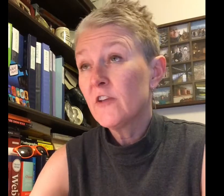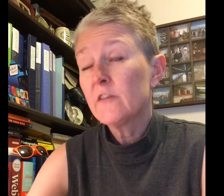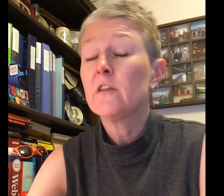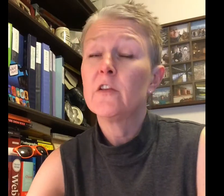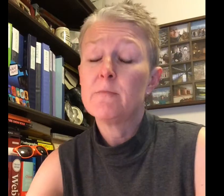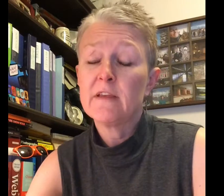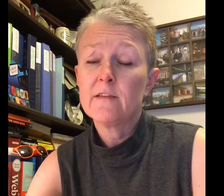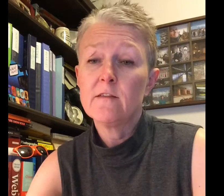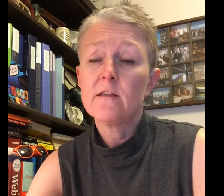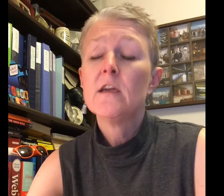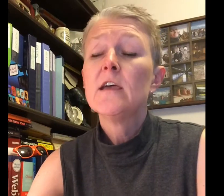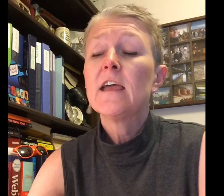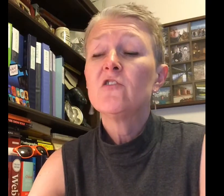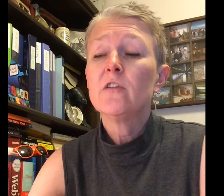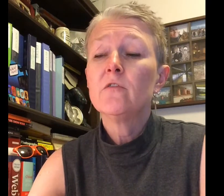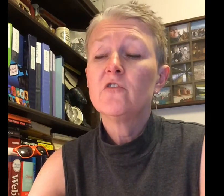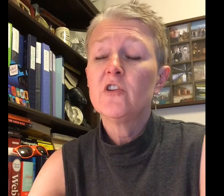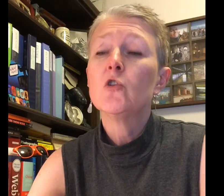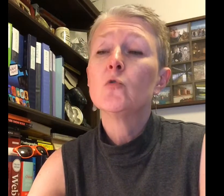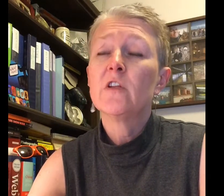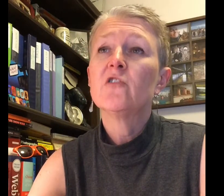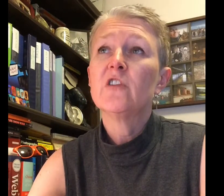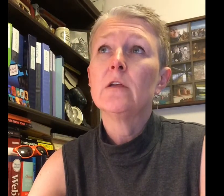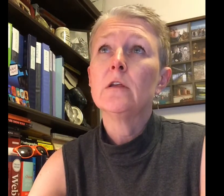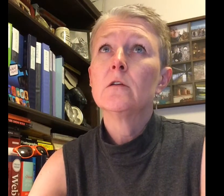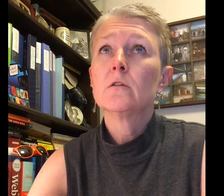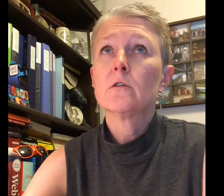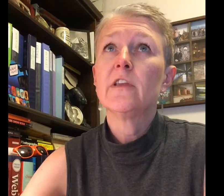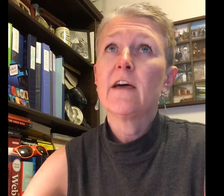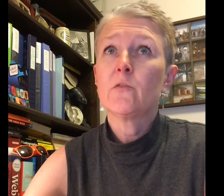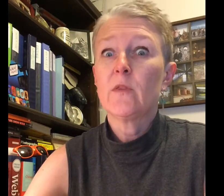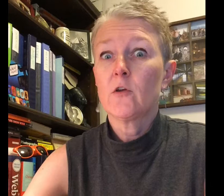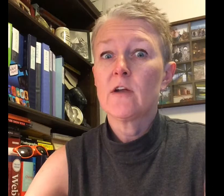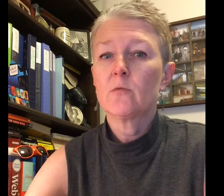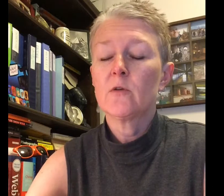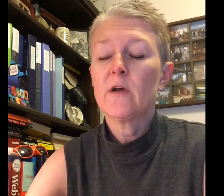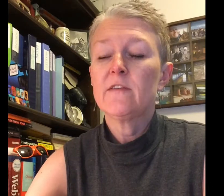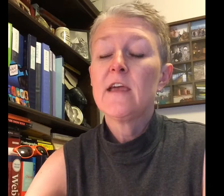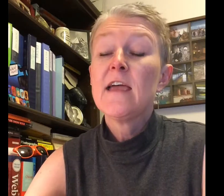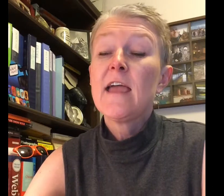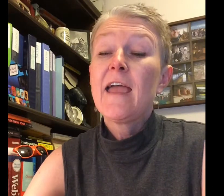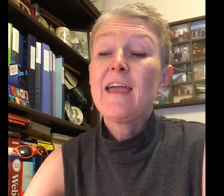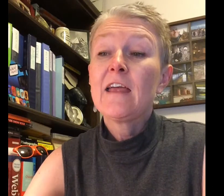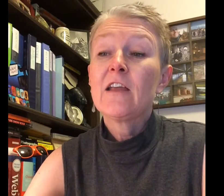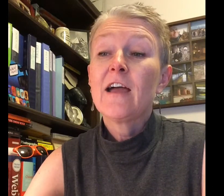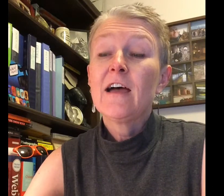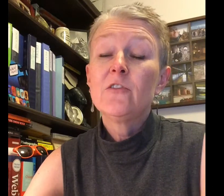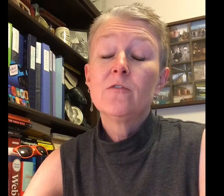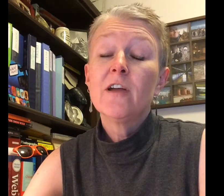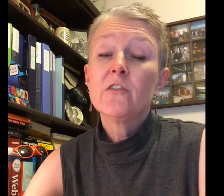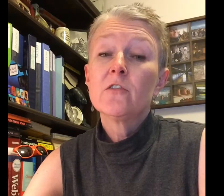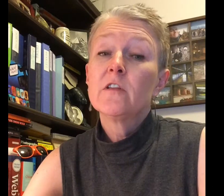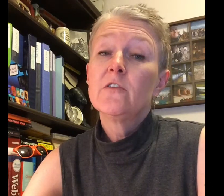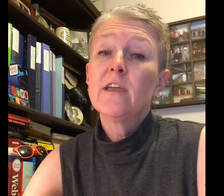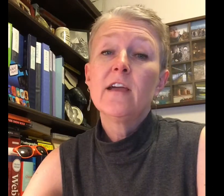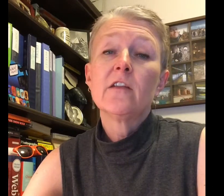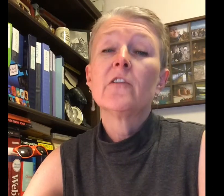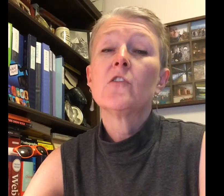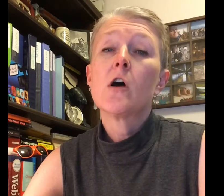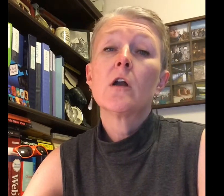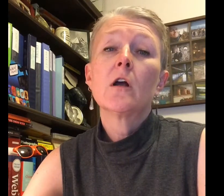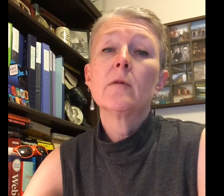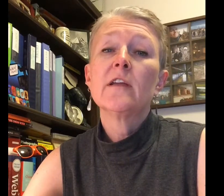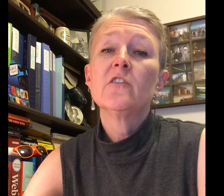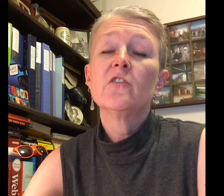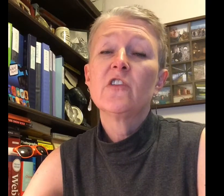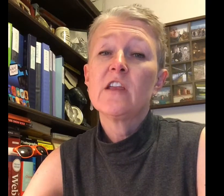out of context and it didn't make sense. And she knew that she could guess what the correct word was. And I had to advise her that you can't. It